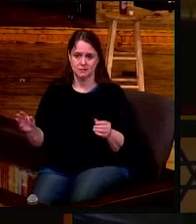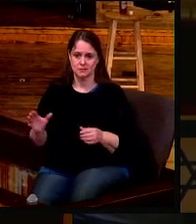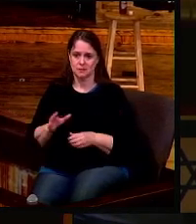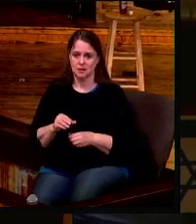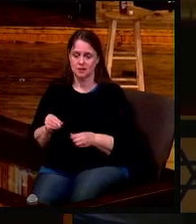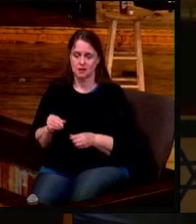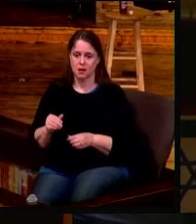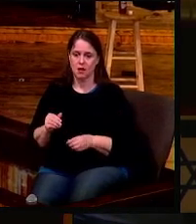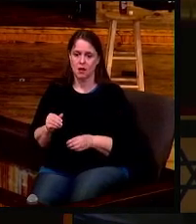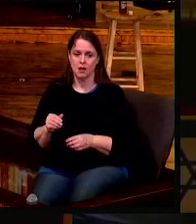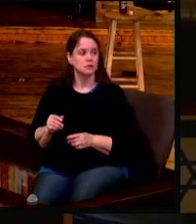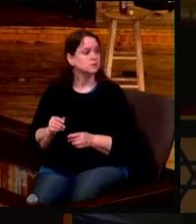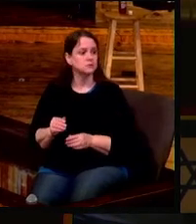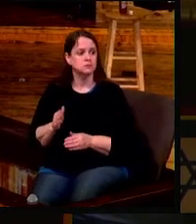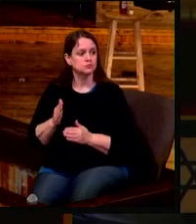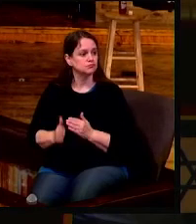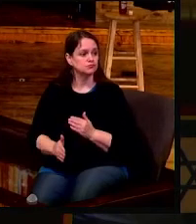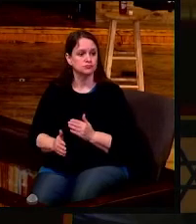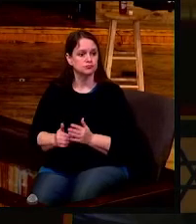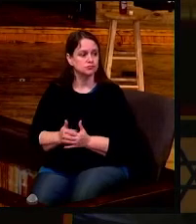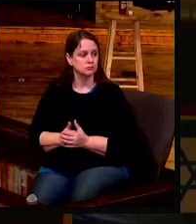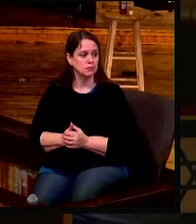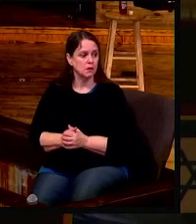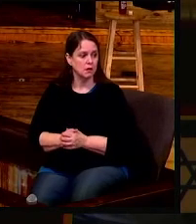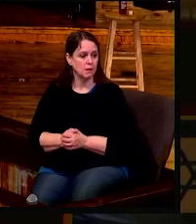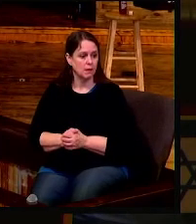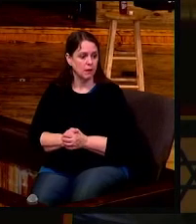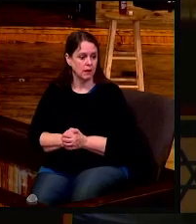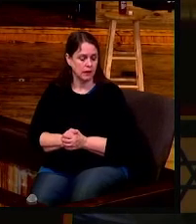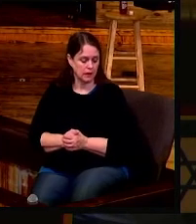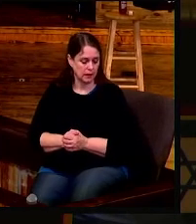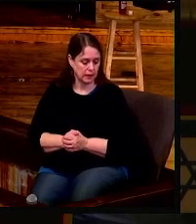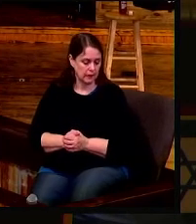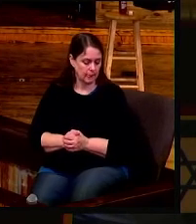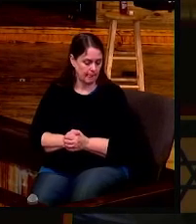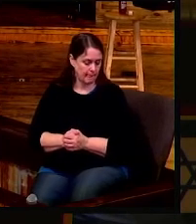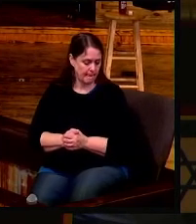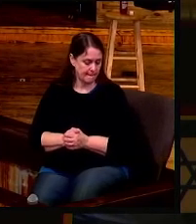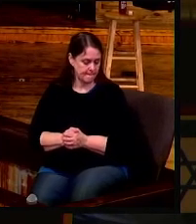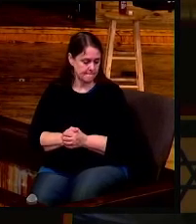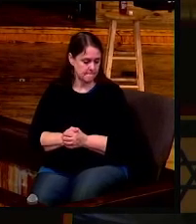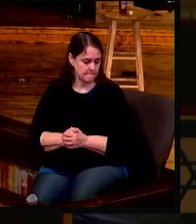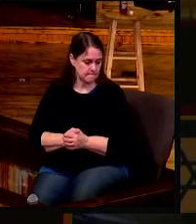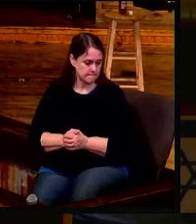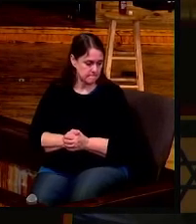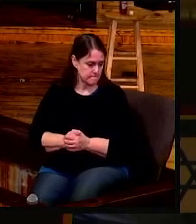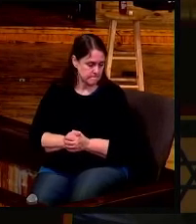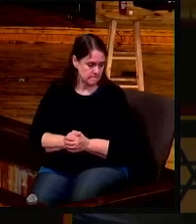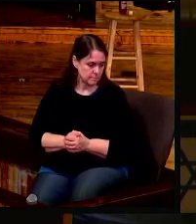going to be like, my best friend, I've known this girl for 30 years and we're best friends. Well, okay.